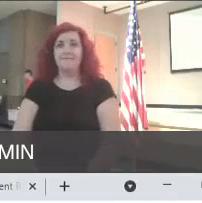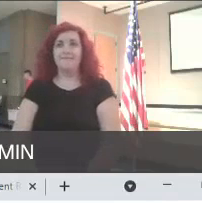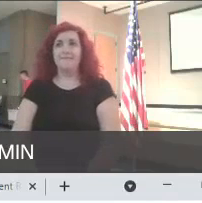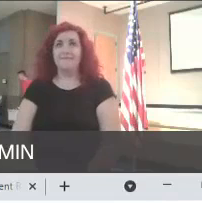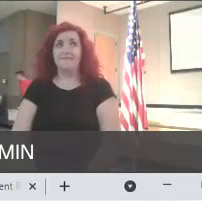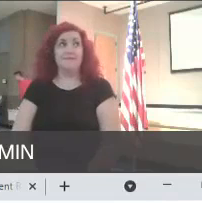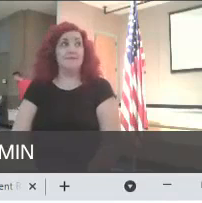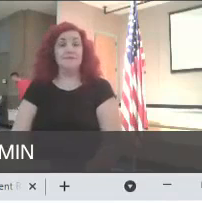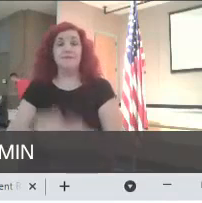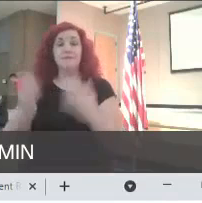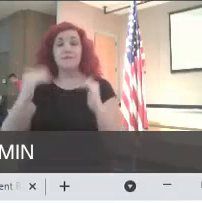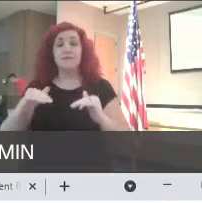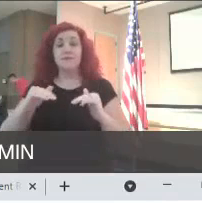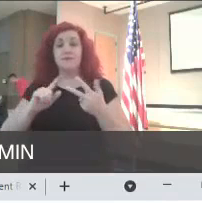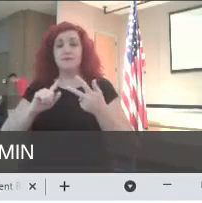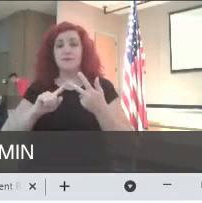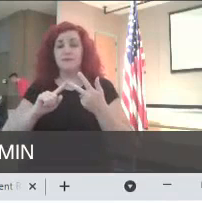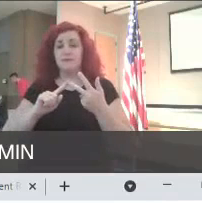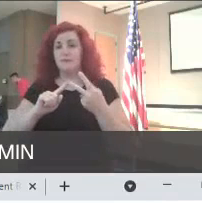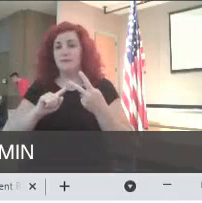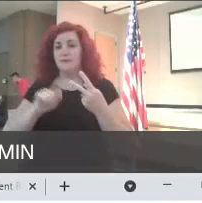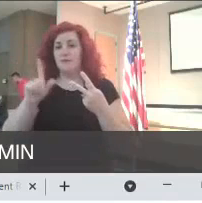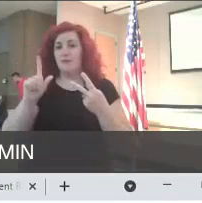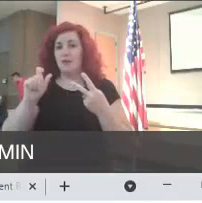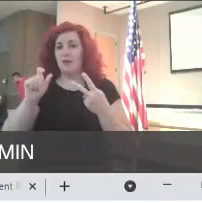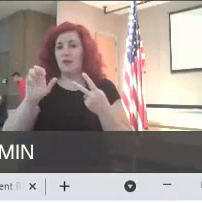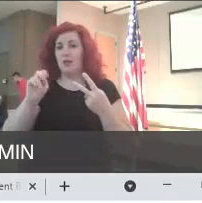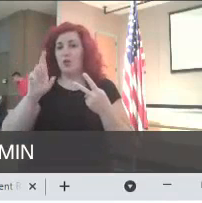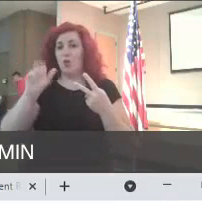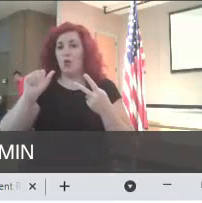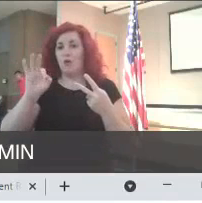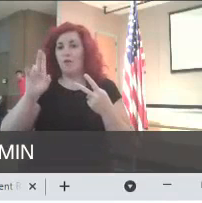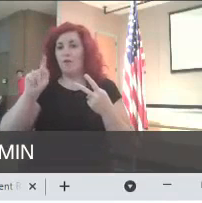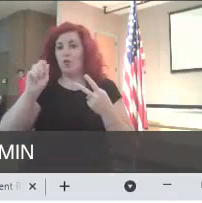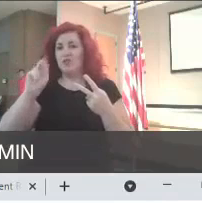And then after Leonard Gorman is Lenora Fulton.